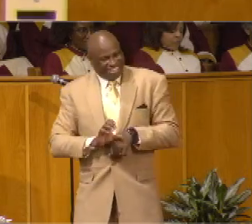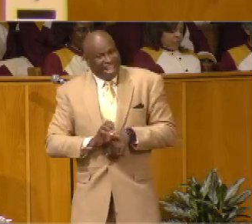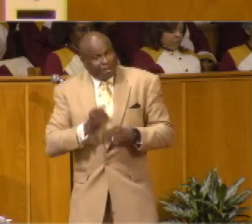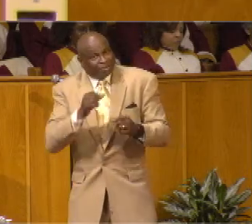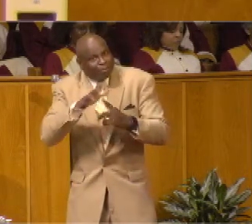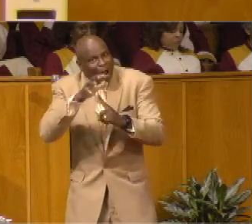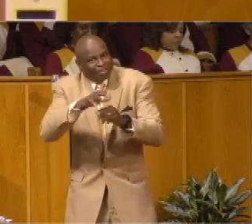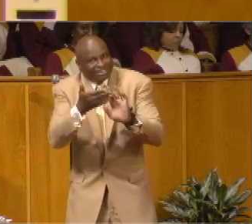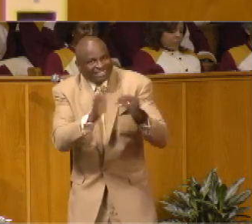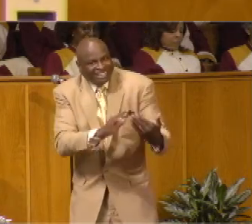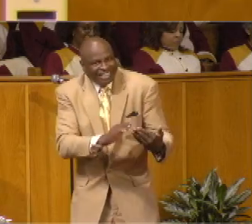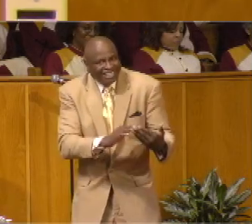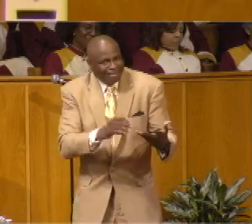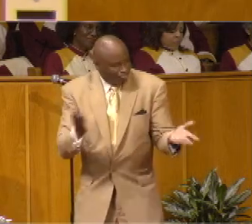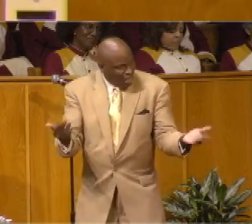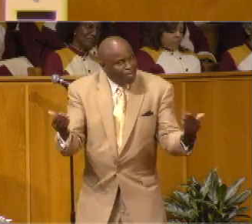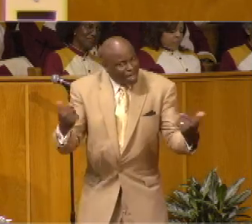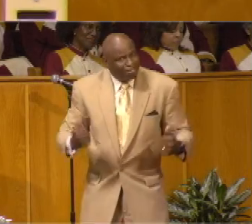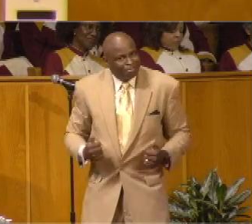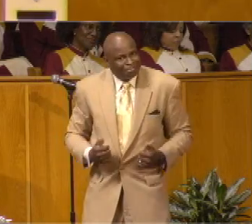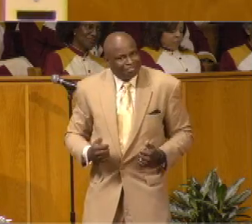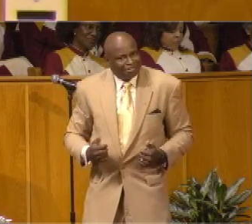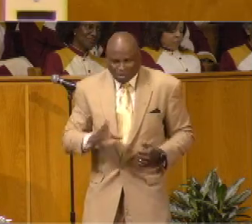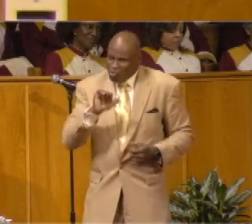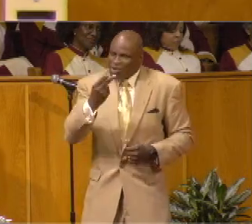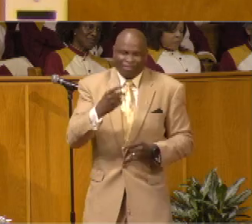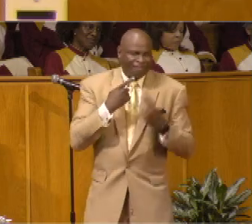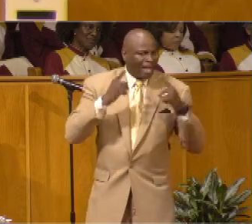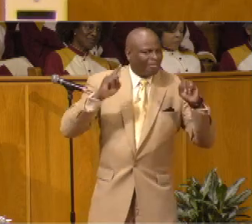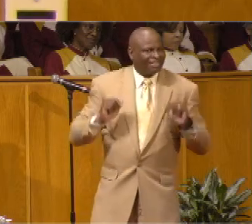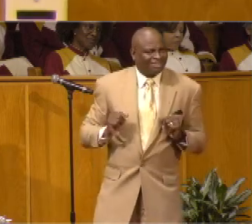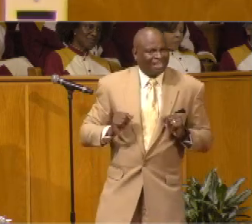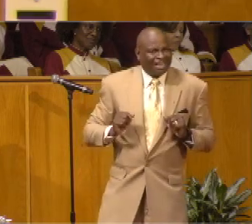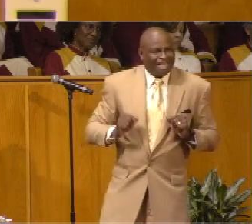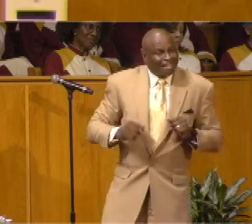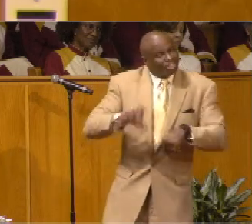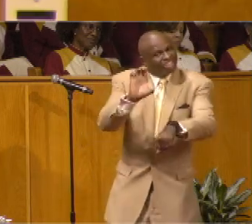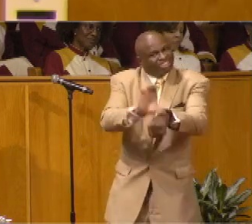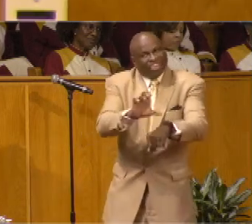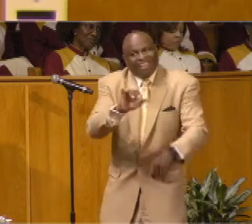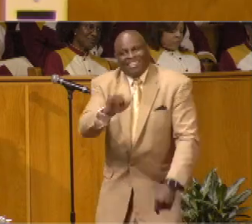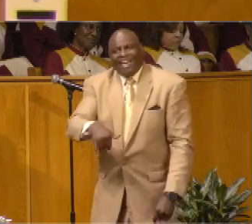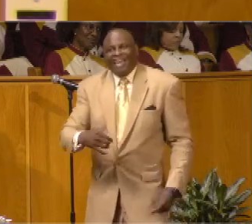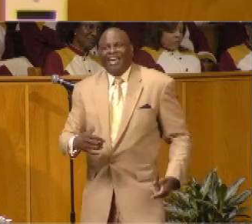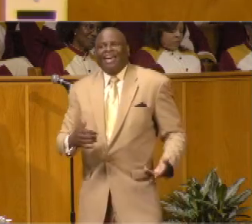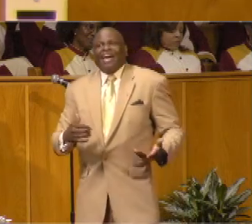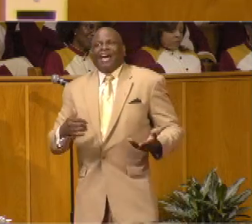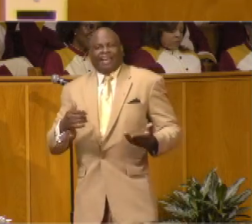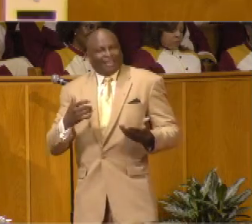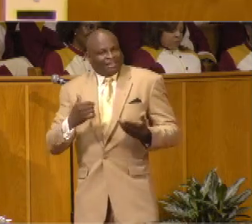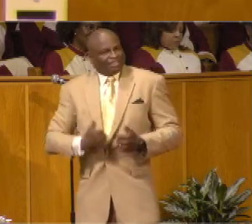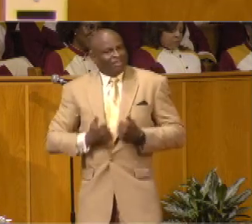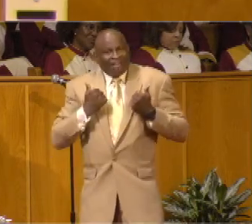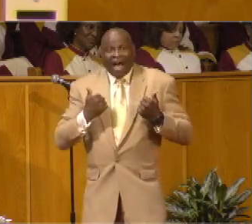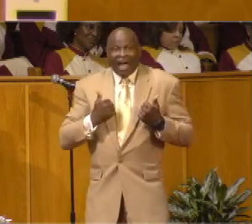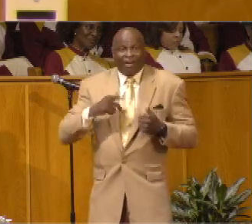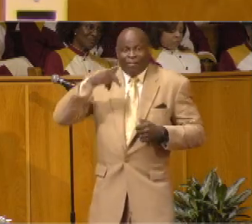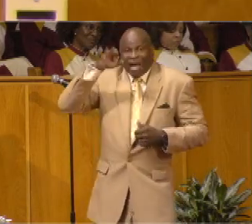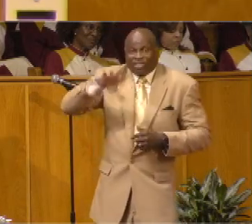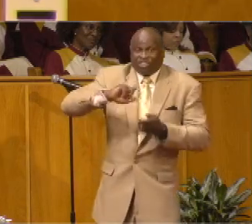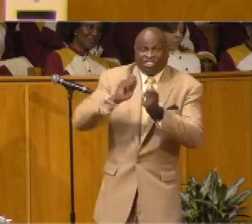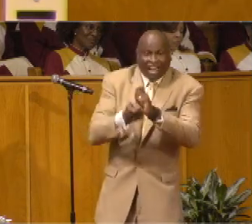women who were coming and going. And Corinth was a church that survived